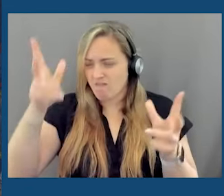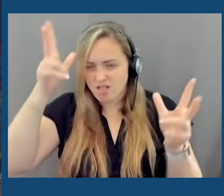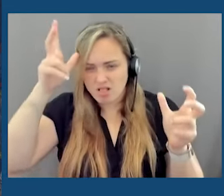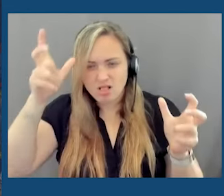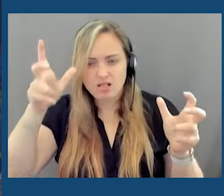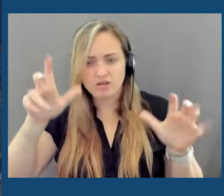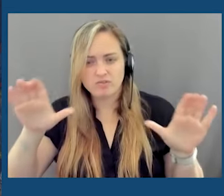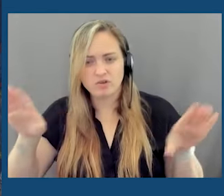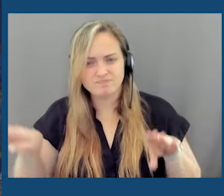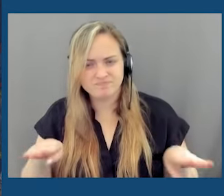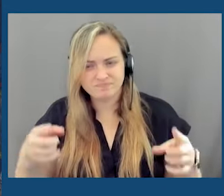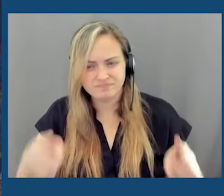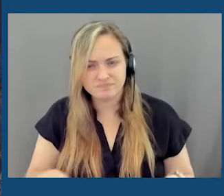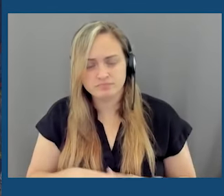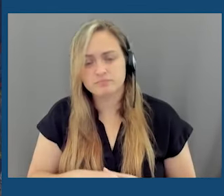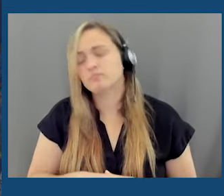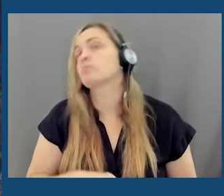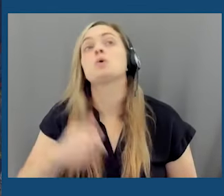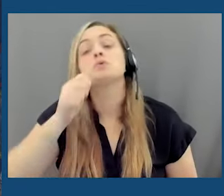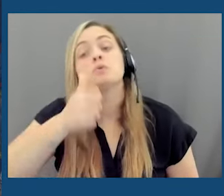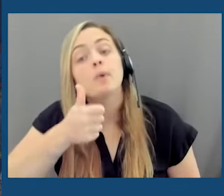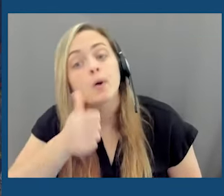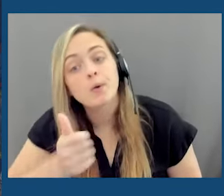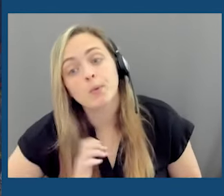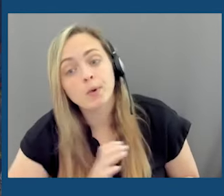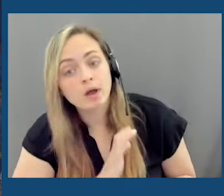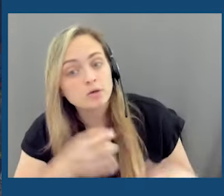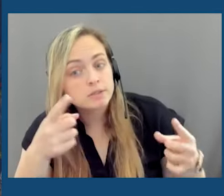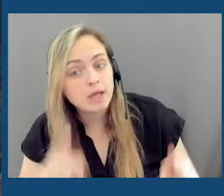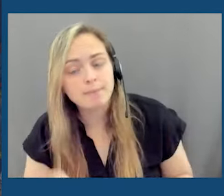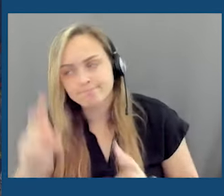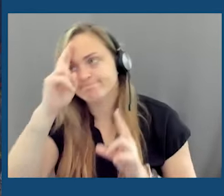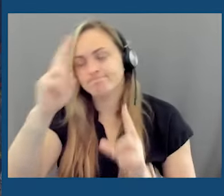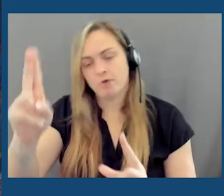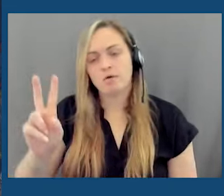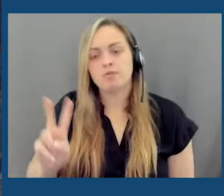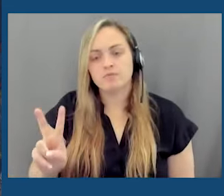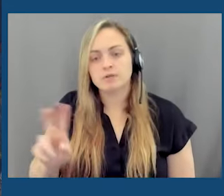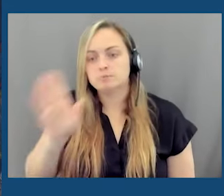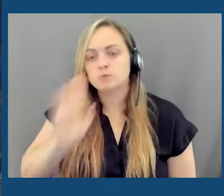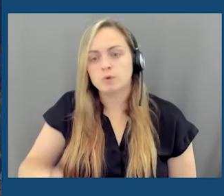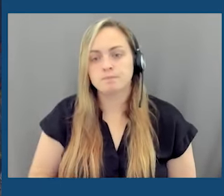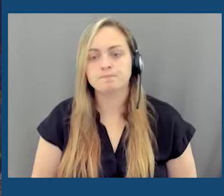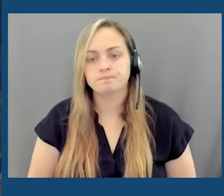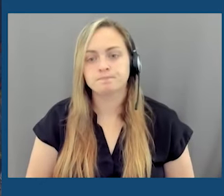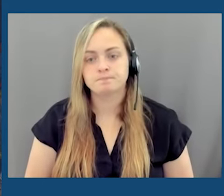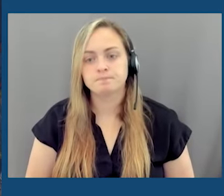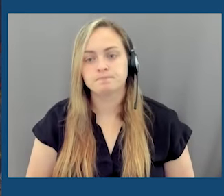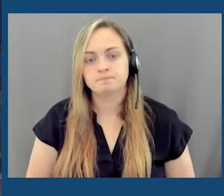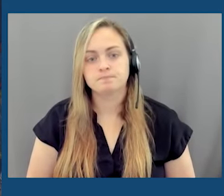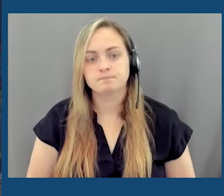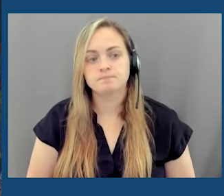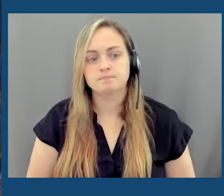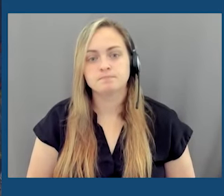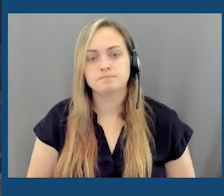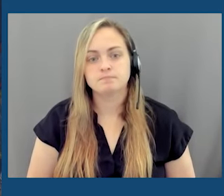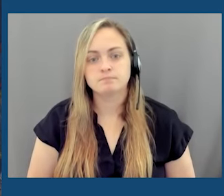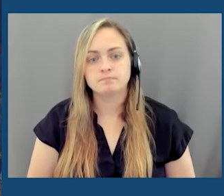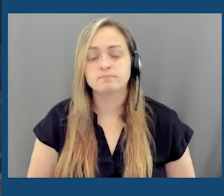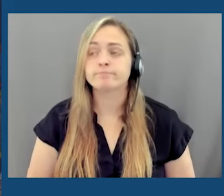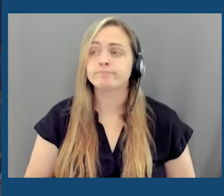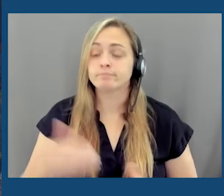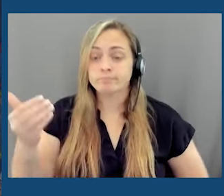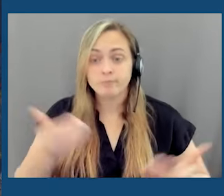Tomorrow on the floor of the United States Congress, I will honor the victims of this terrible atrocity. I've invited with